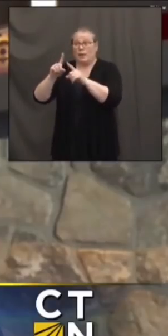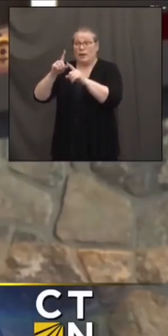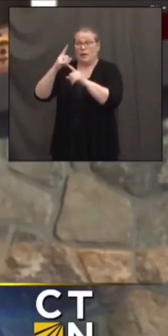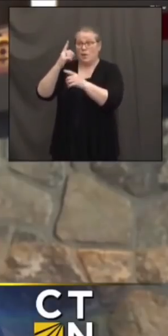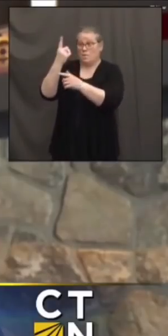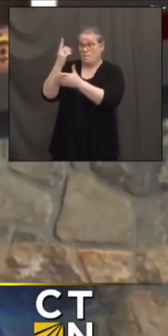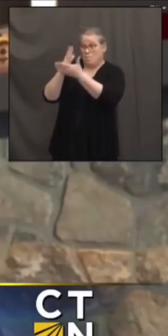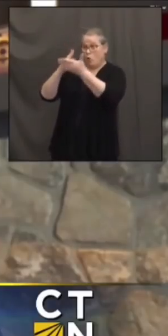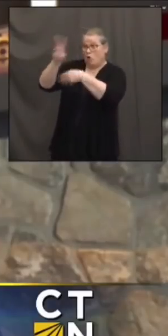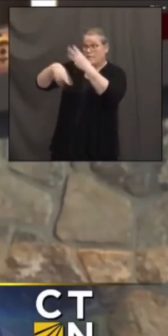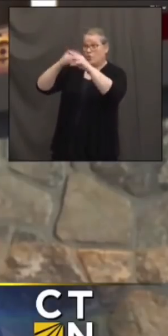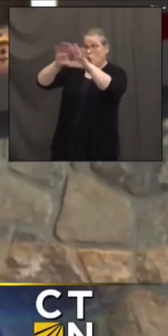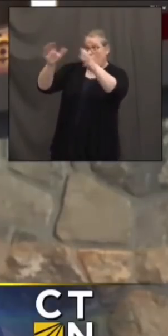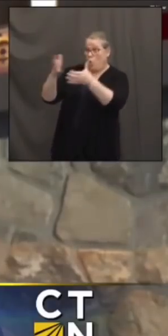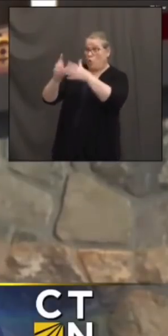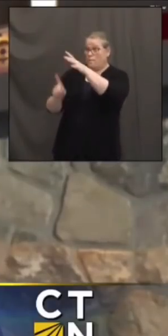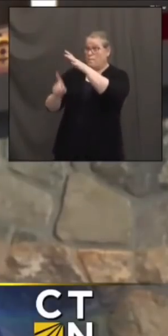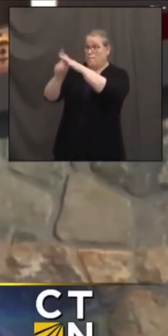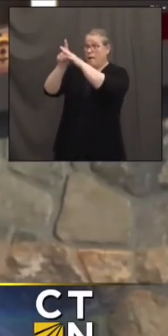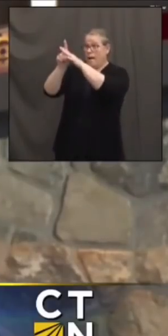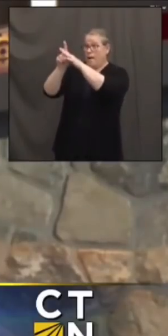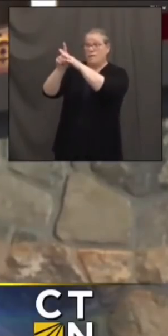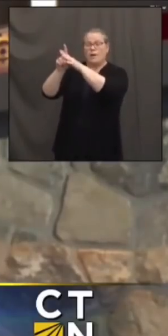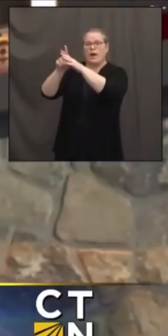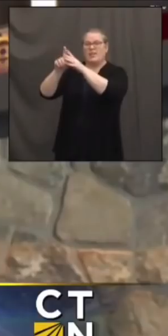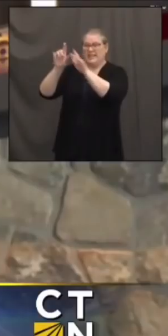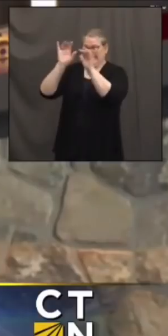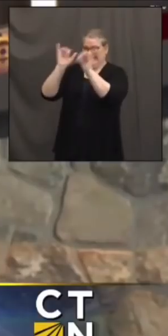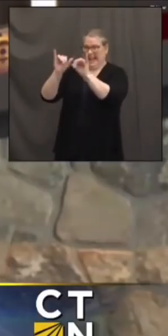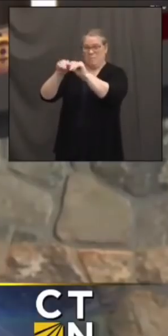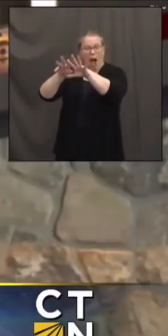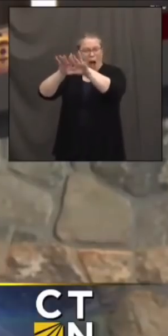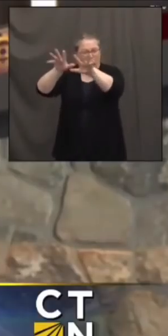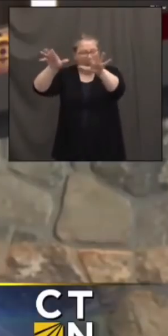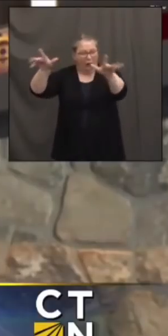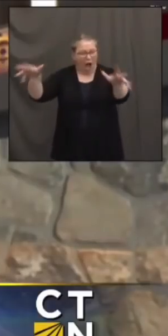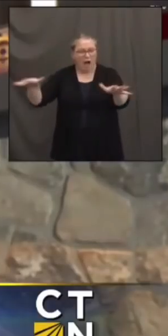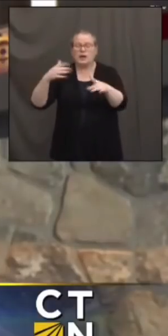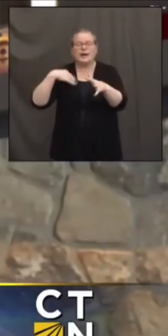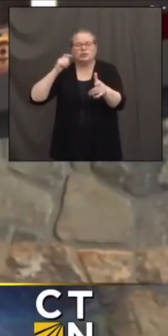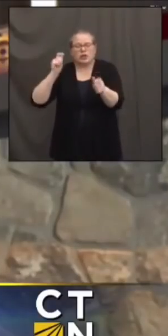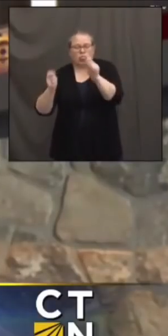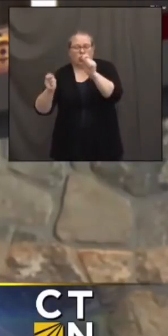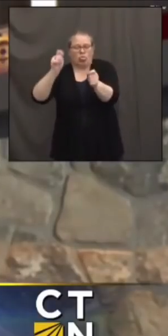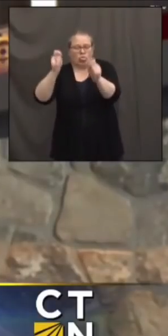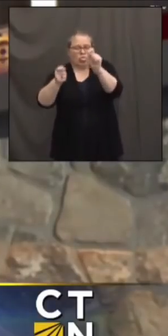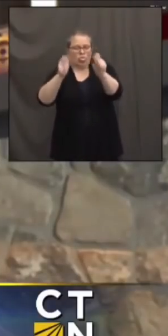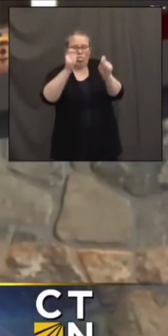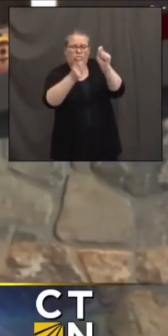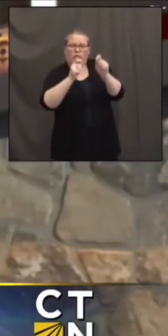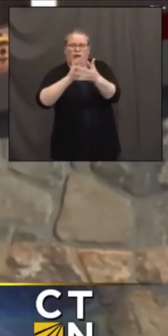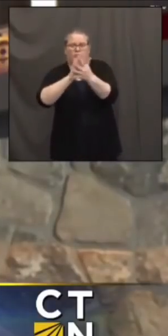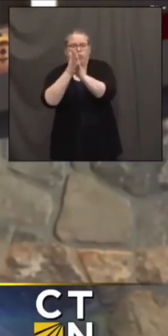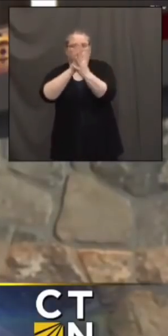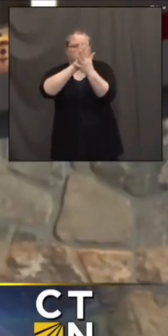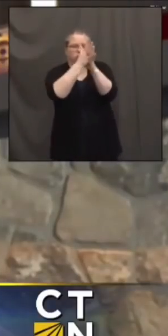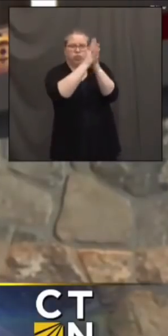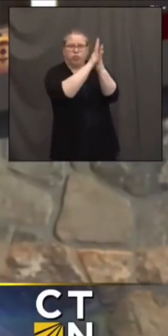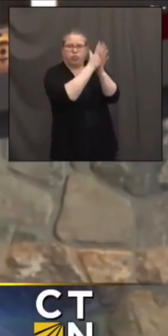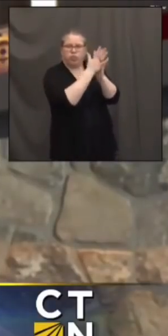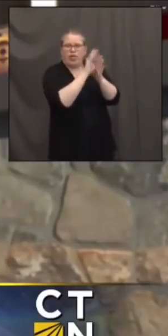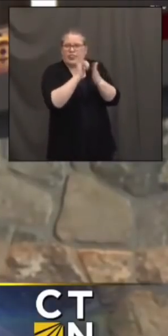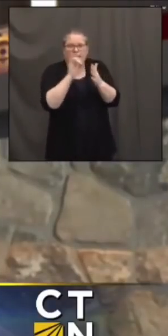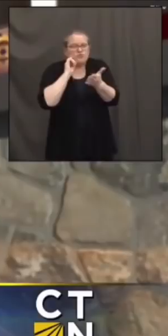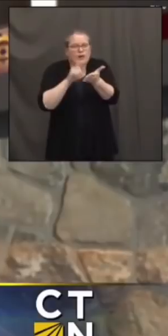virus is mutating spontaneously to develop these, now what we are recognizing as these more common mutations,